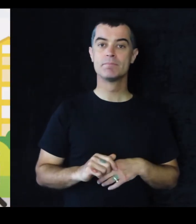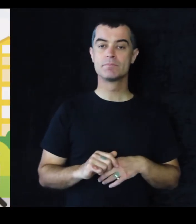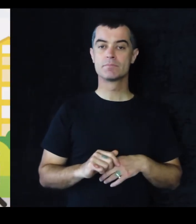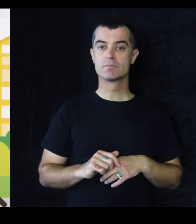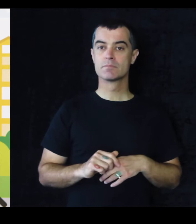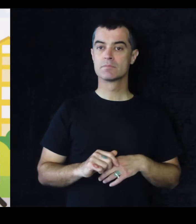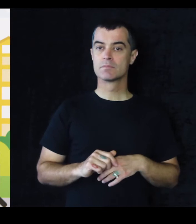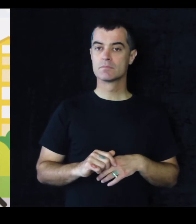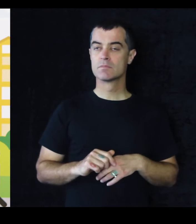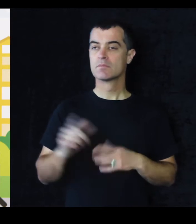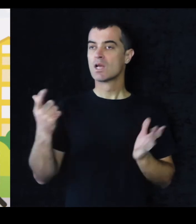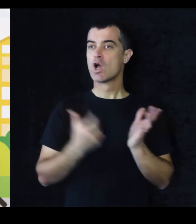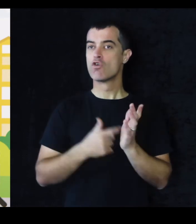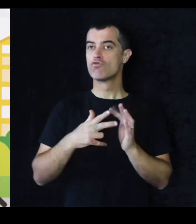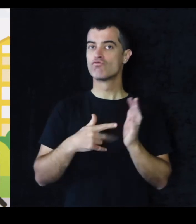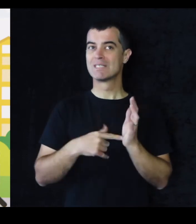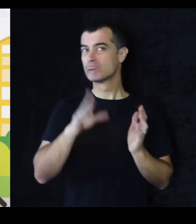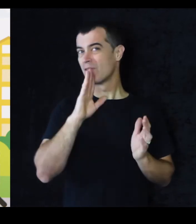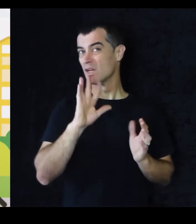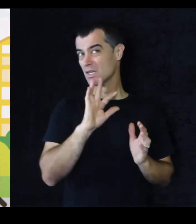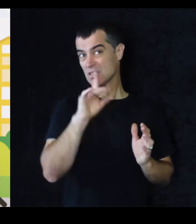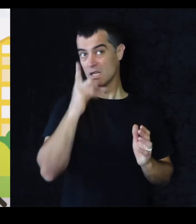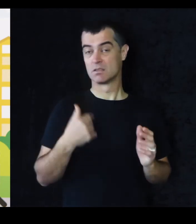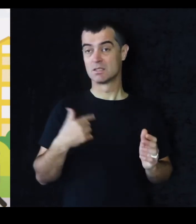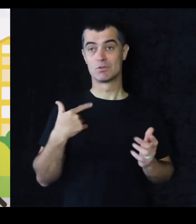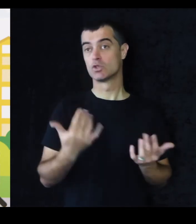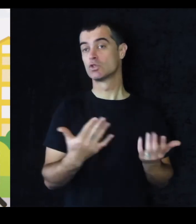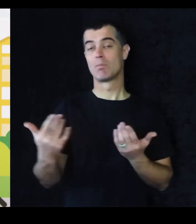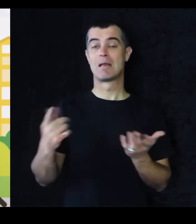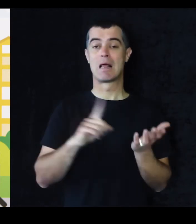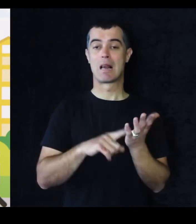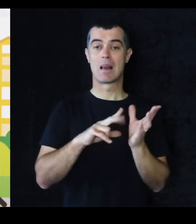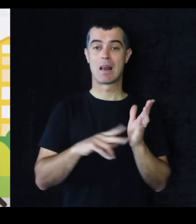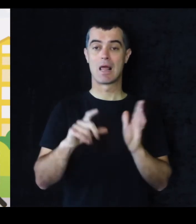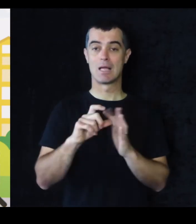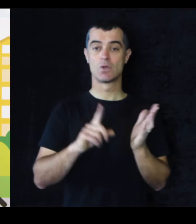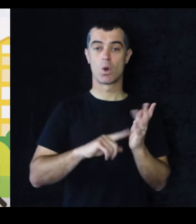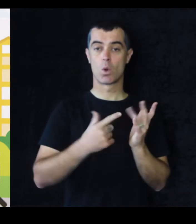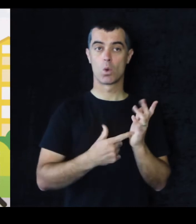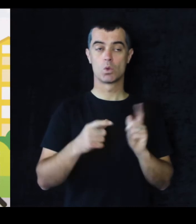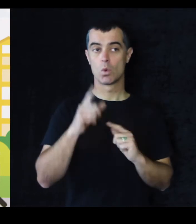Renting privately is not an option because so many landlords won't let you